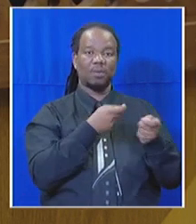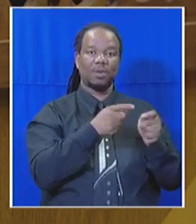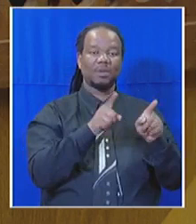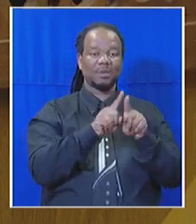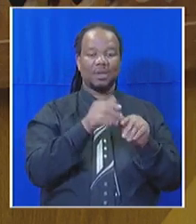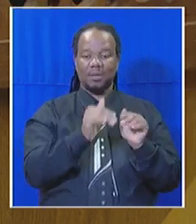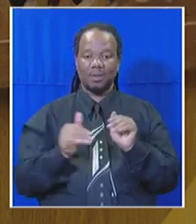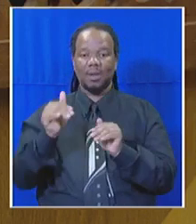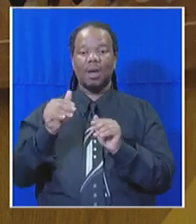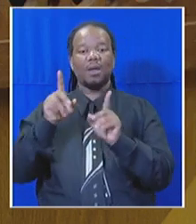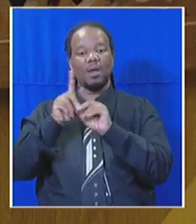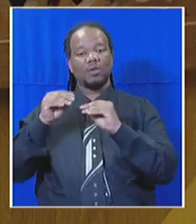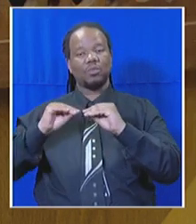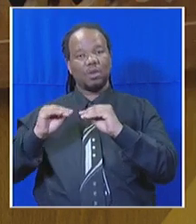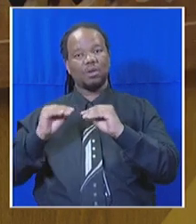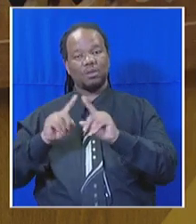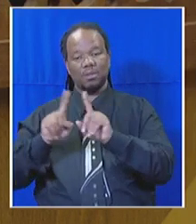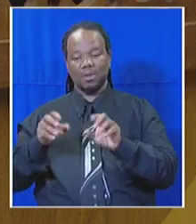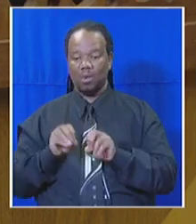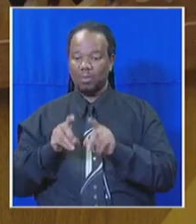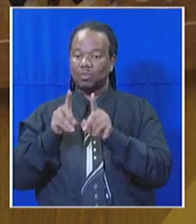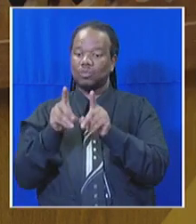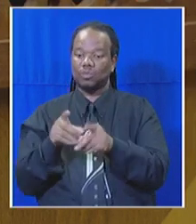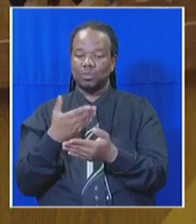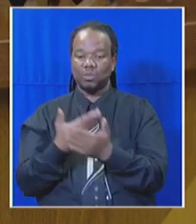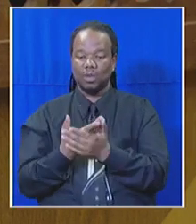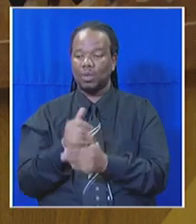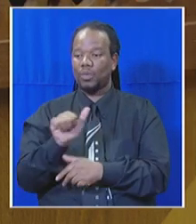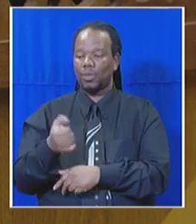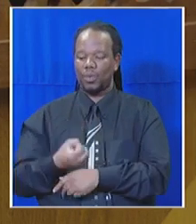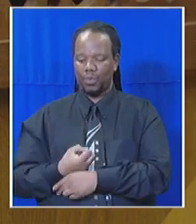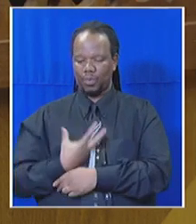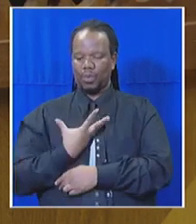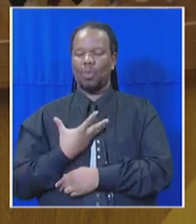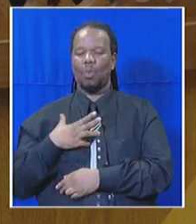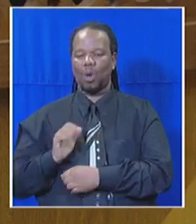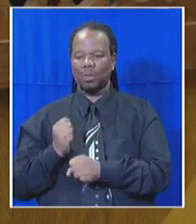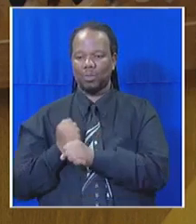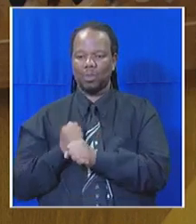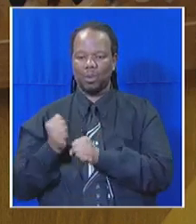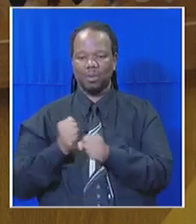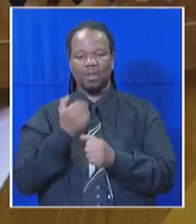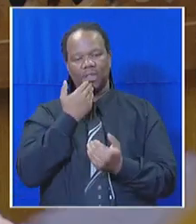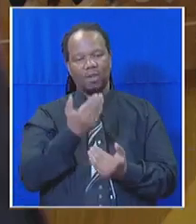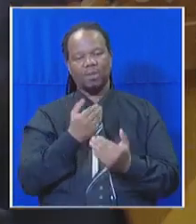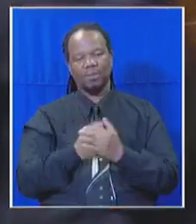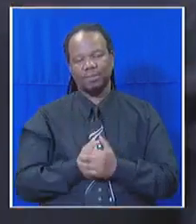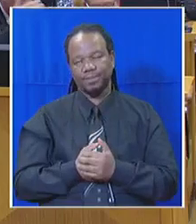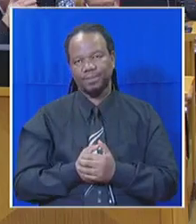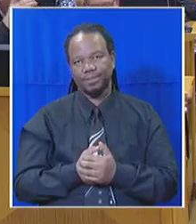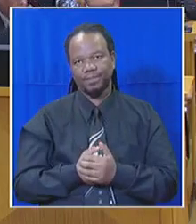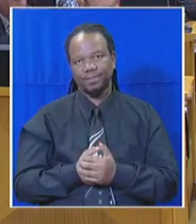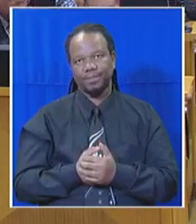budget that will actually provide tangible opportunities to young people wishing to enter the job market. Thank you very much.